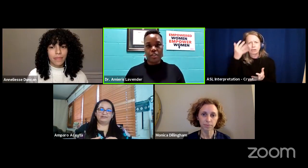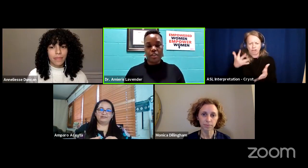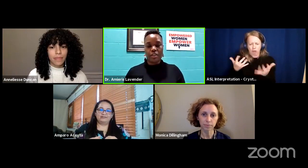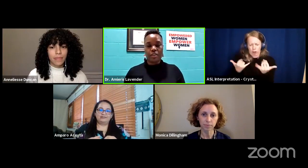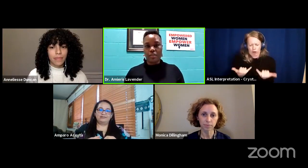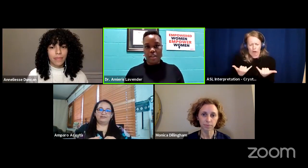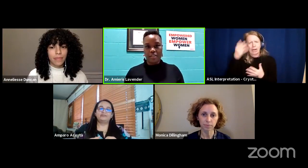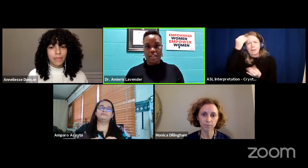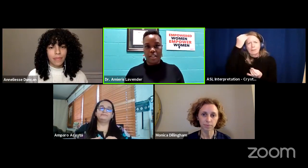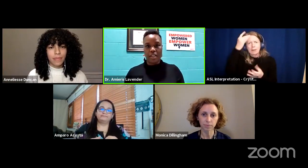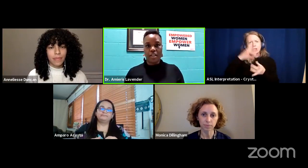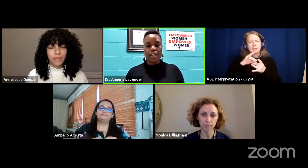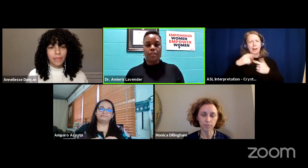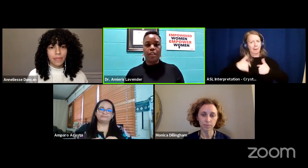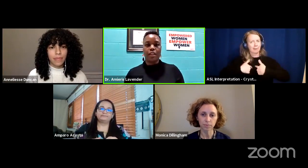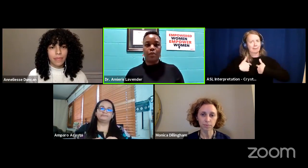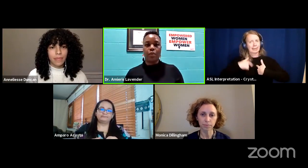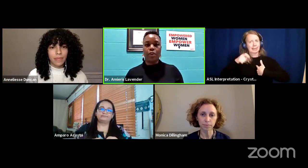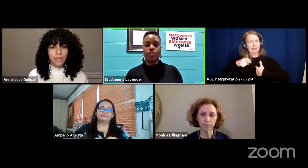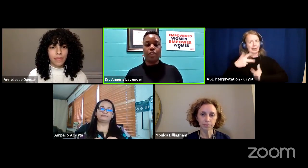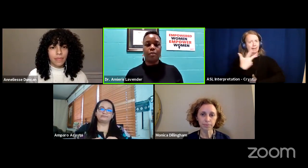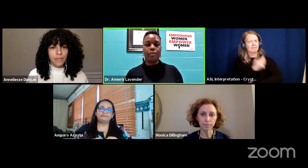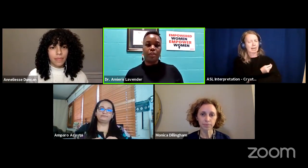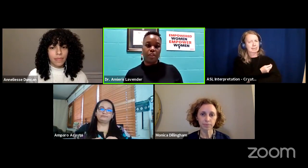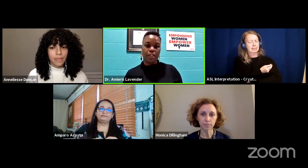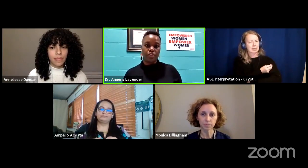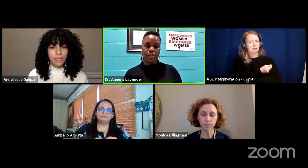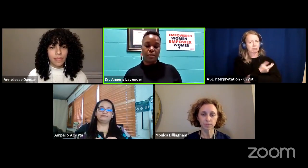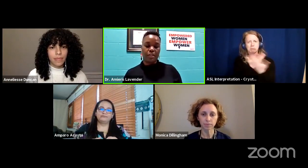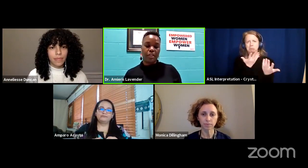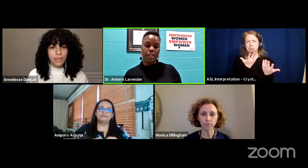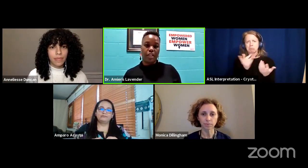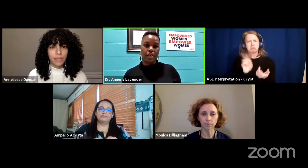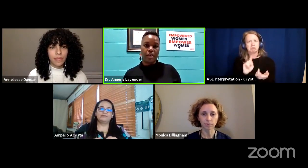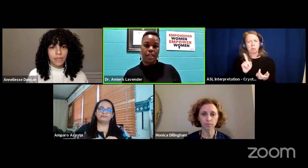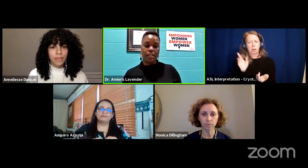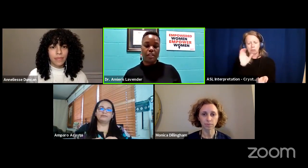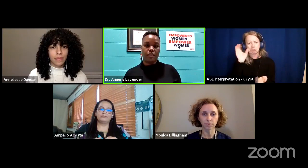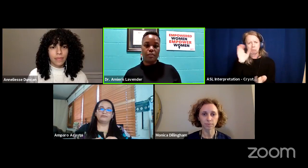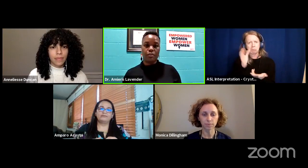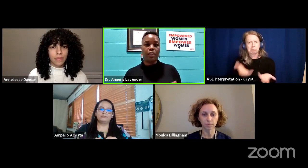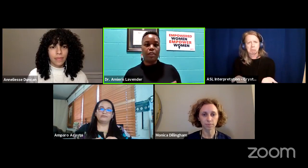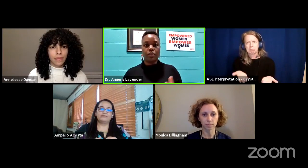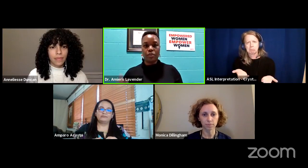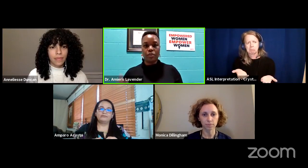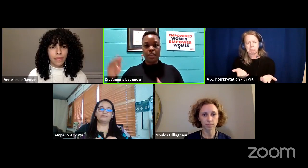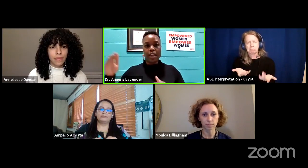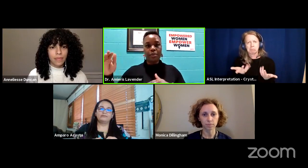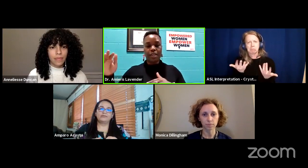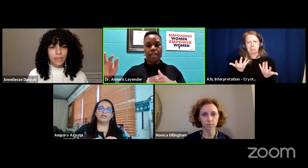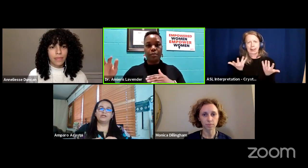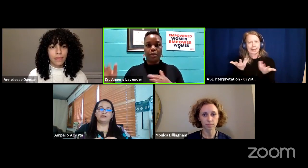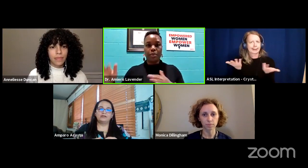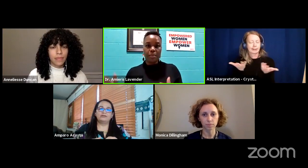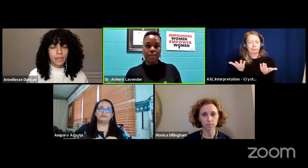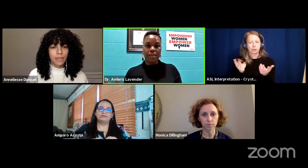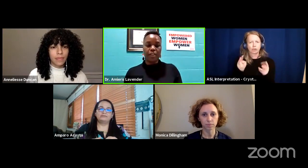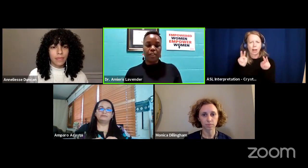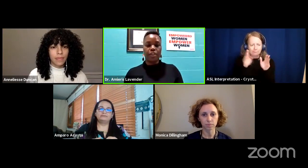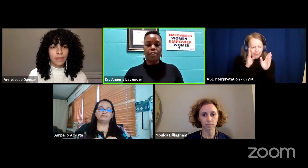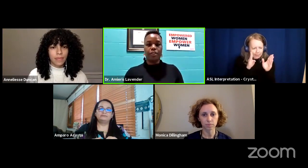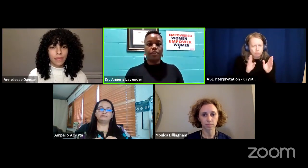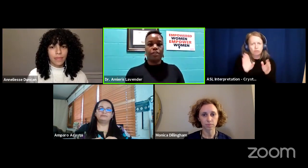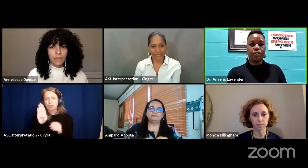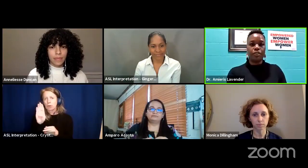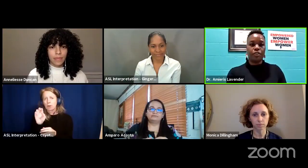can get a vaccine, then where should I be looking? Should I be looking at what level? The county, Buncombe